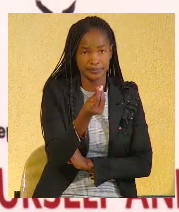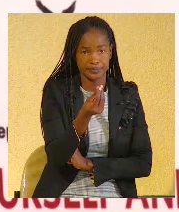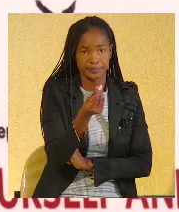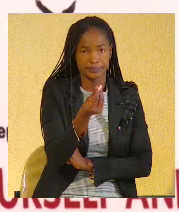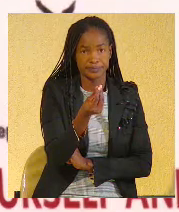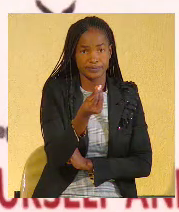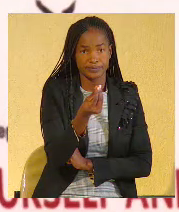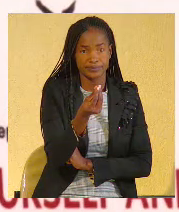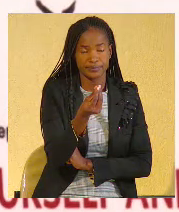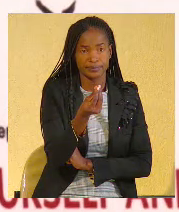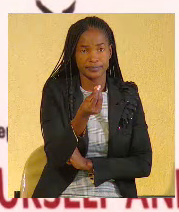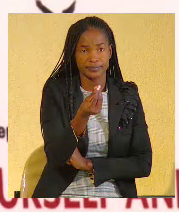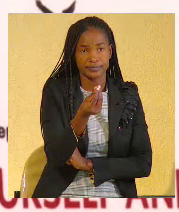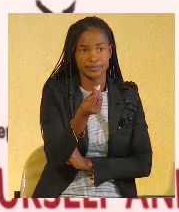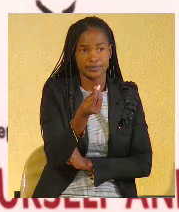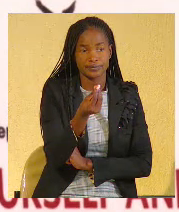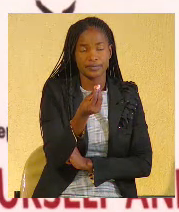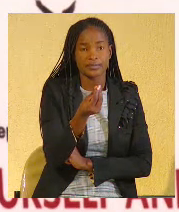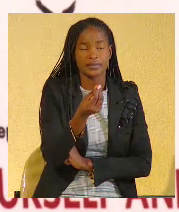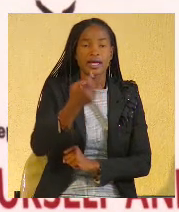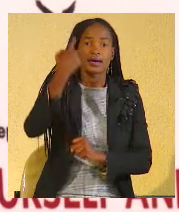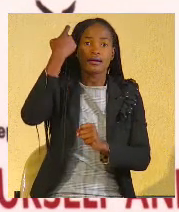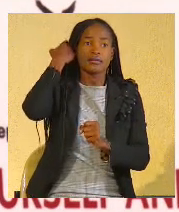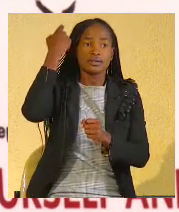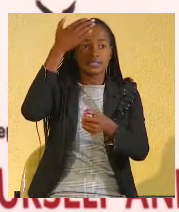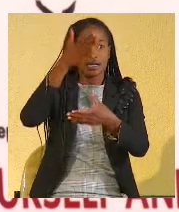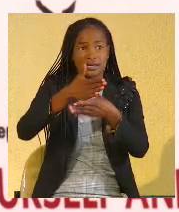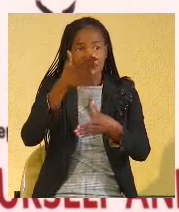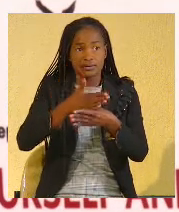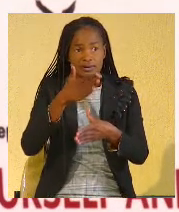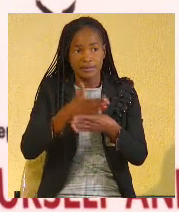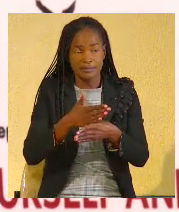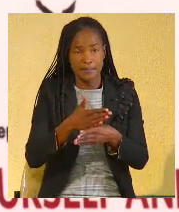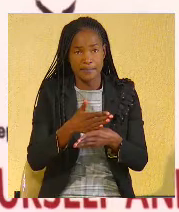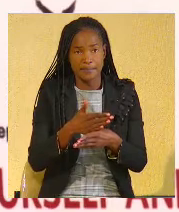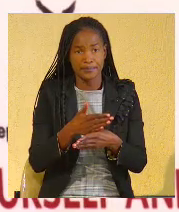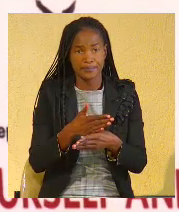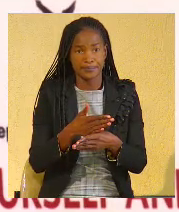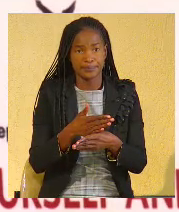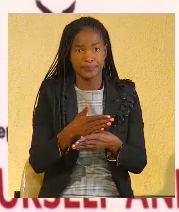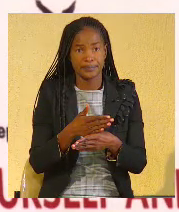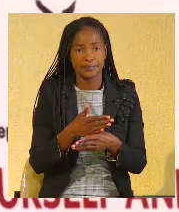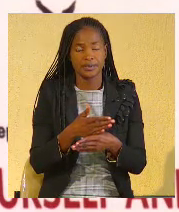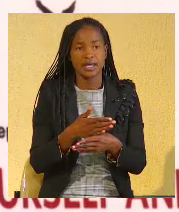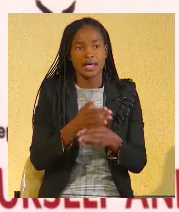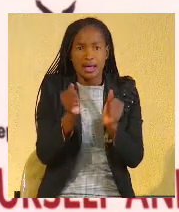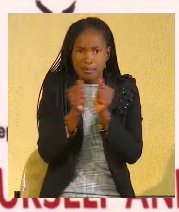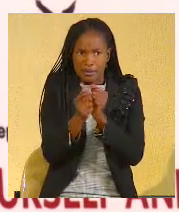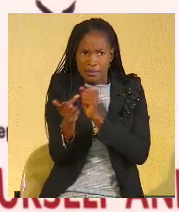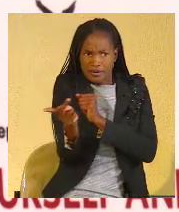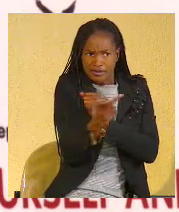and Labor, Industrial Relations and Employment Creation to finalize